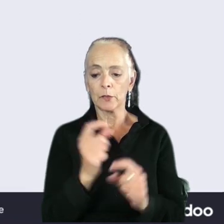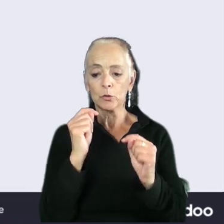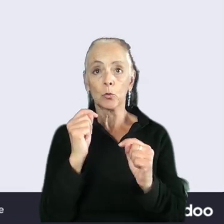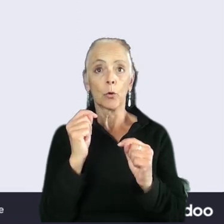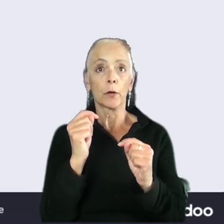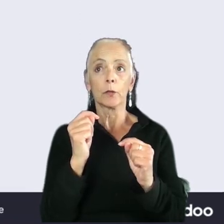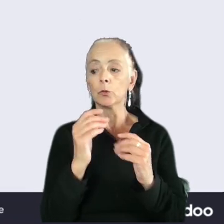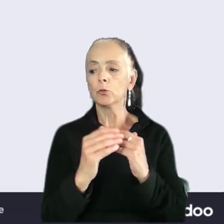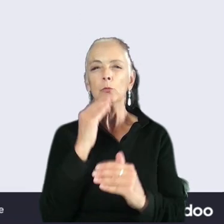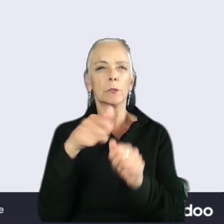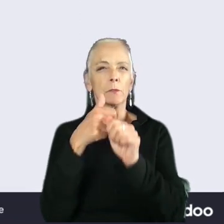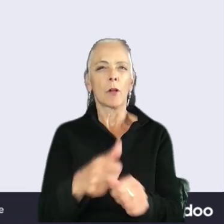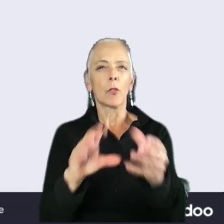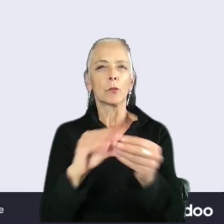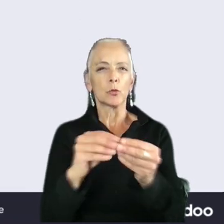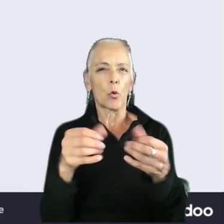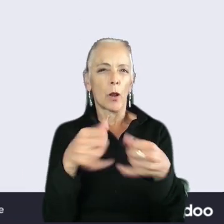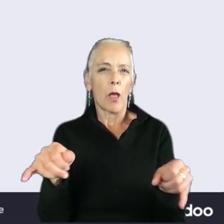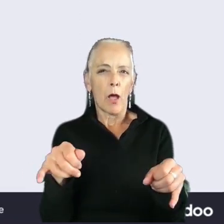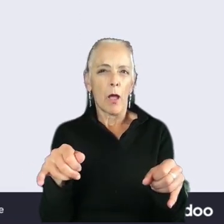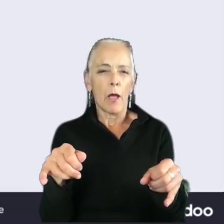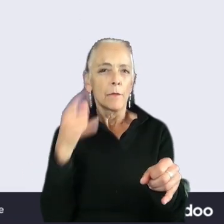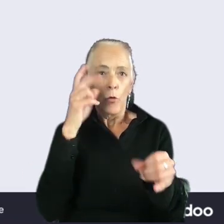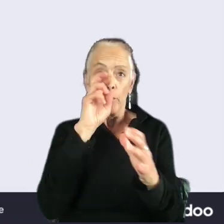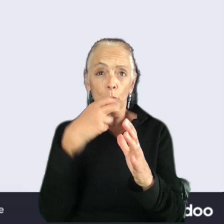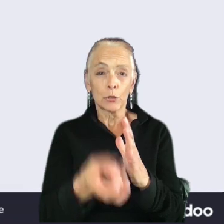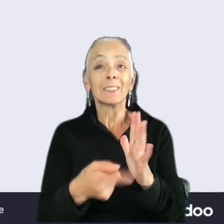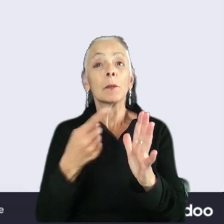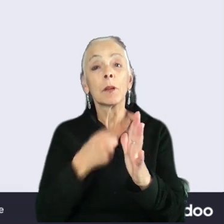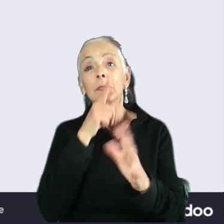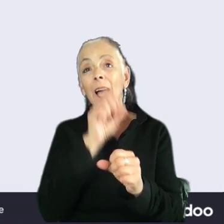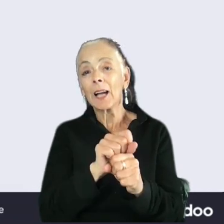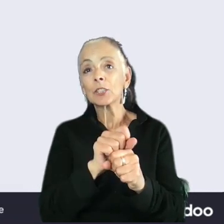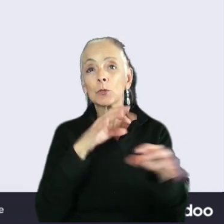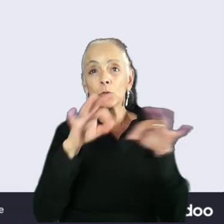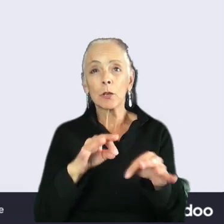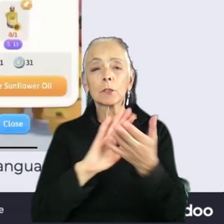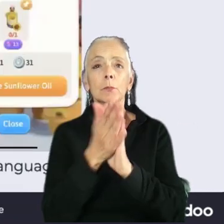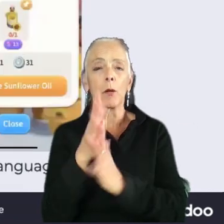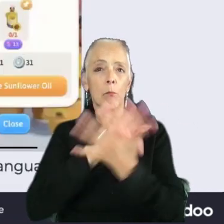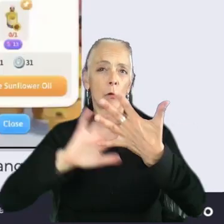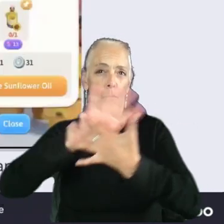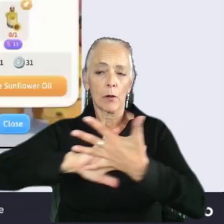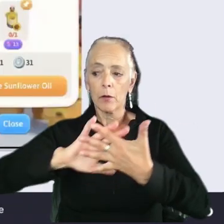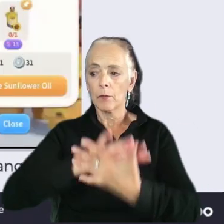with the storyline for the sake of immersion, meaning that sometimes the actual instructions can become blurry. And